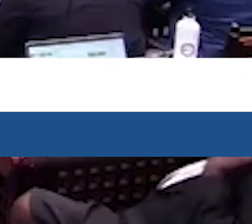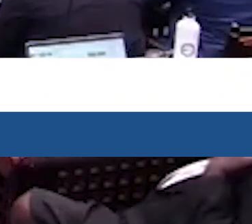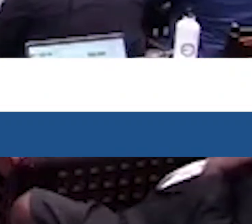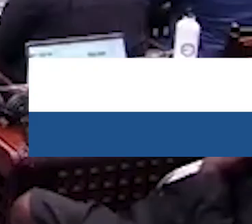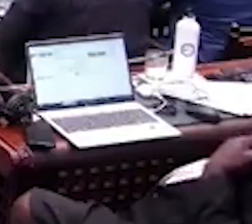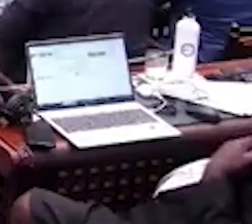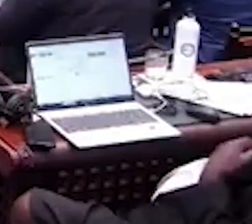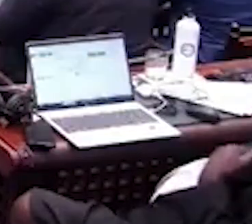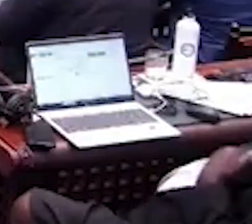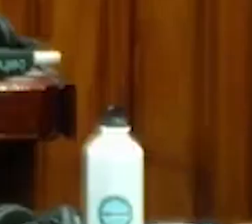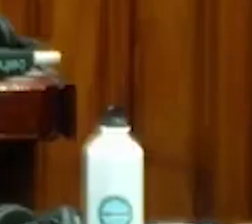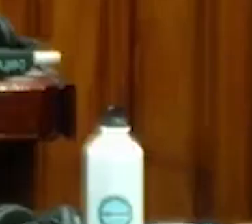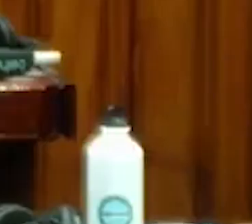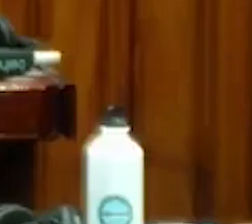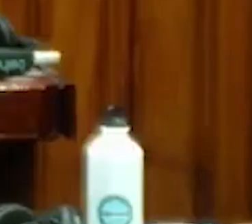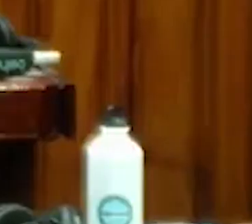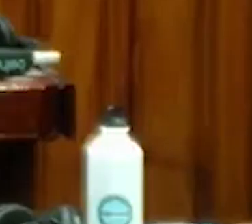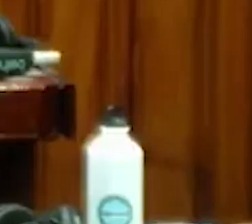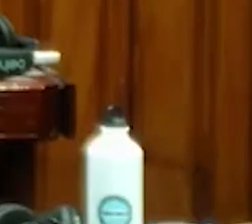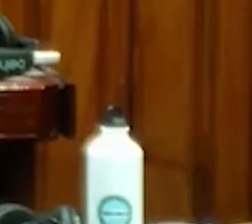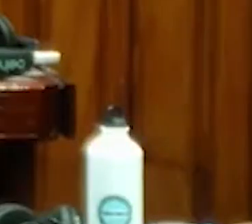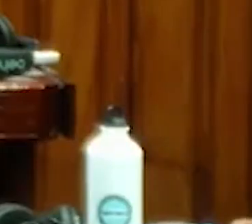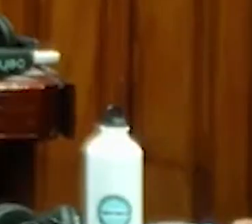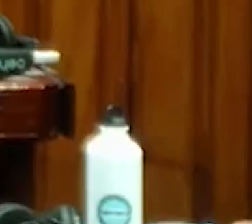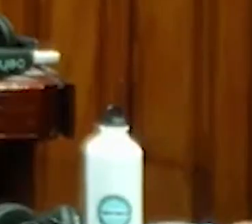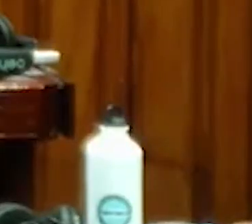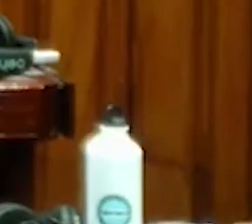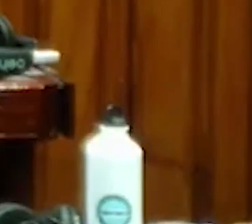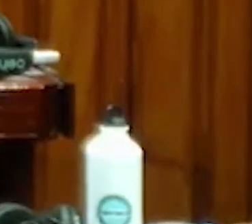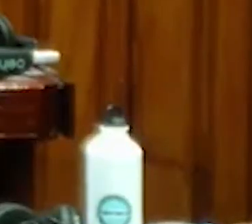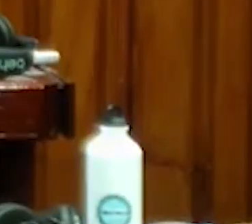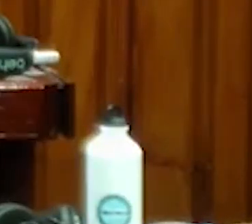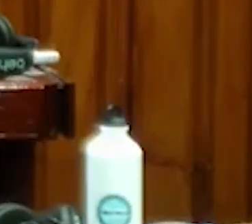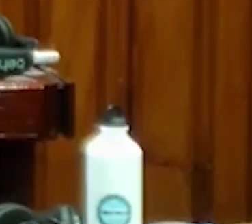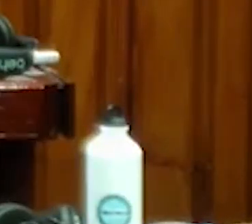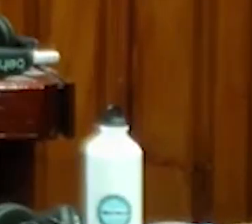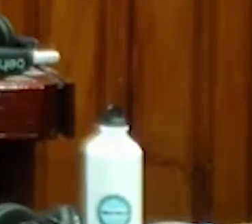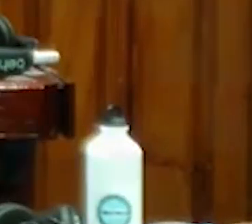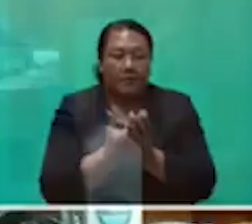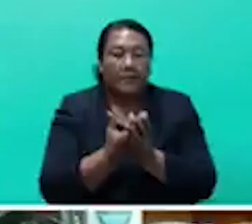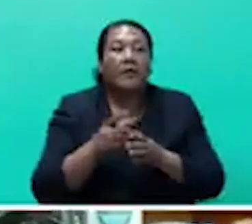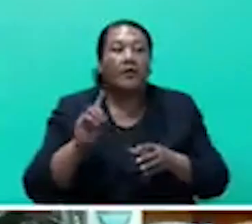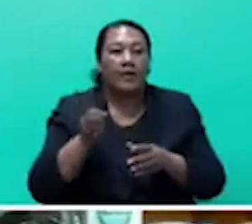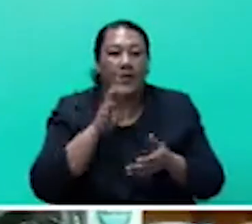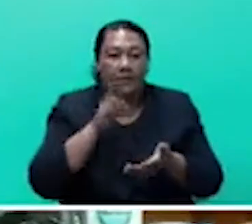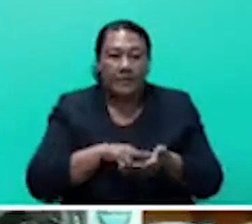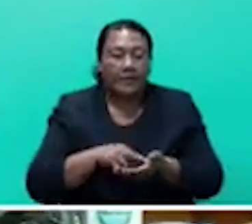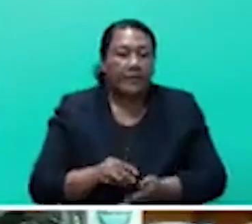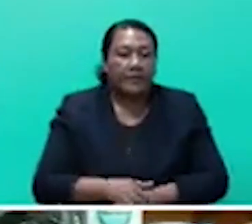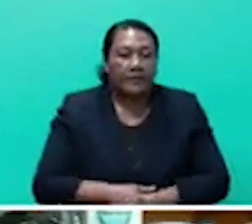some recommendations that have come out from the committee report is, I suppose, useful